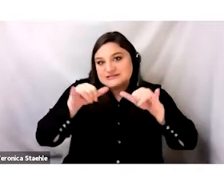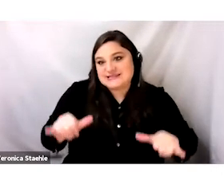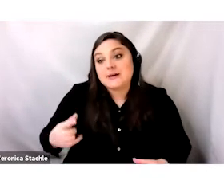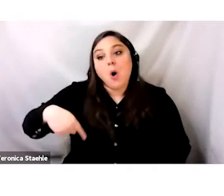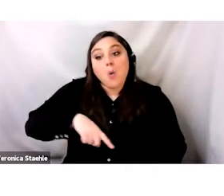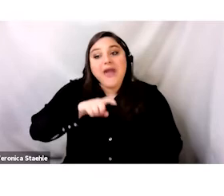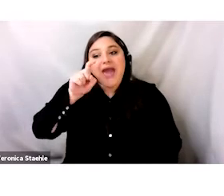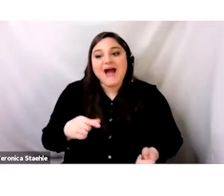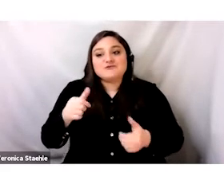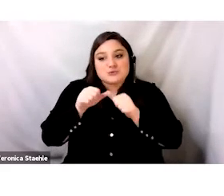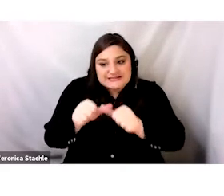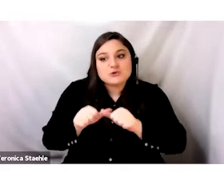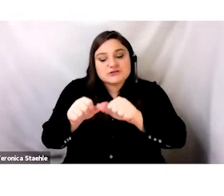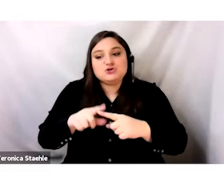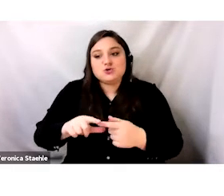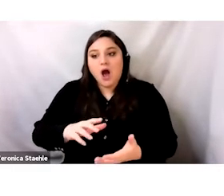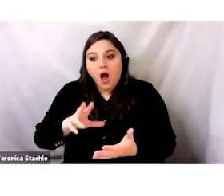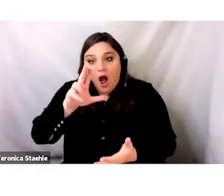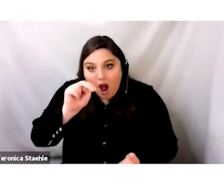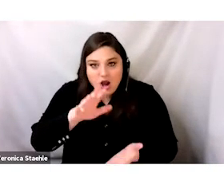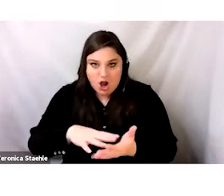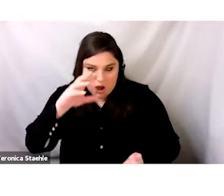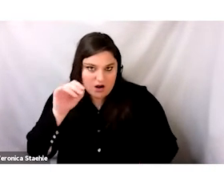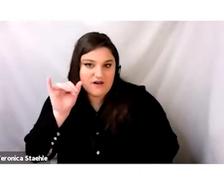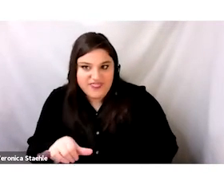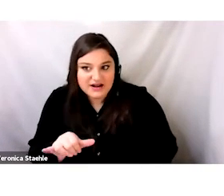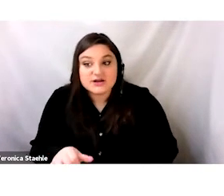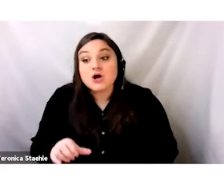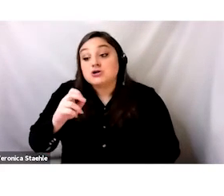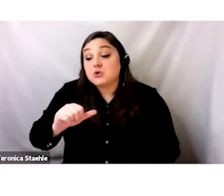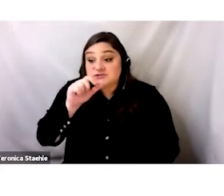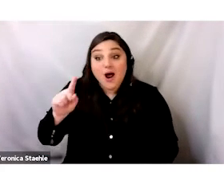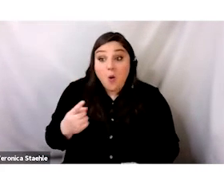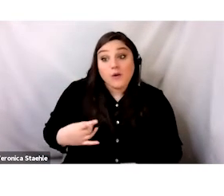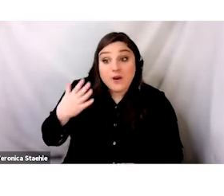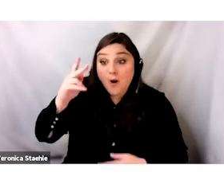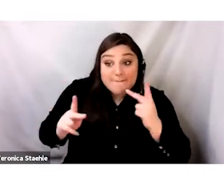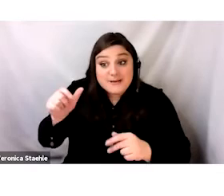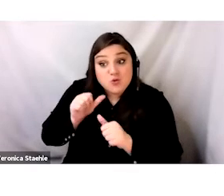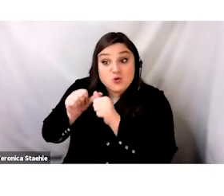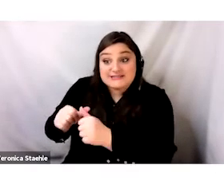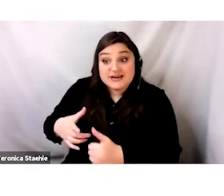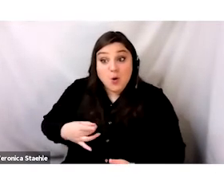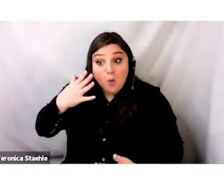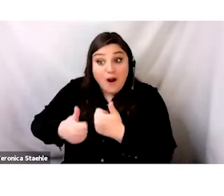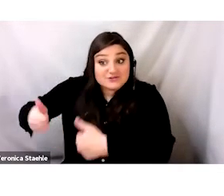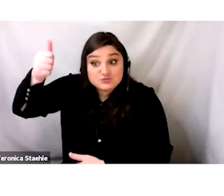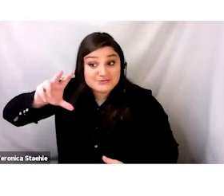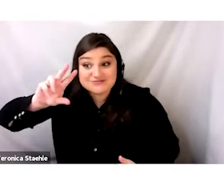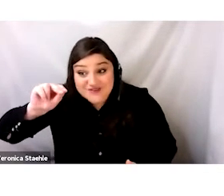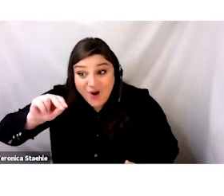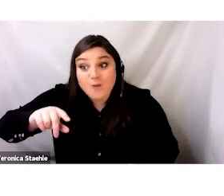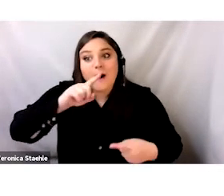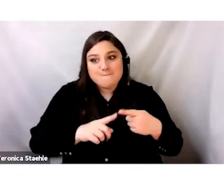that in how we show up. And so it is not just white folks perpetuating white supremacy, but even through the lens of assimilation